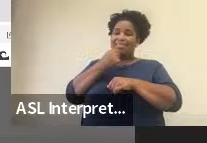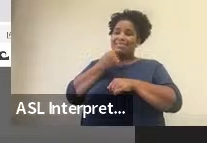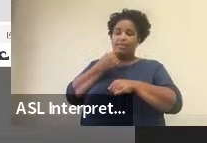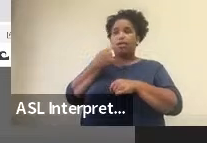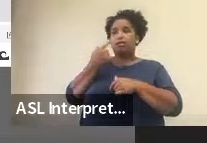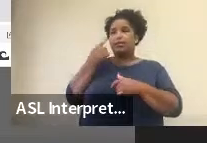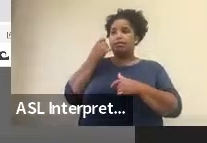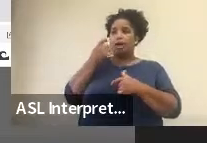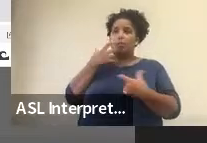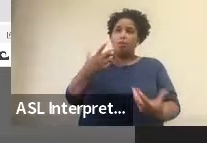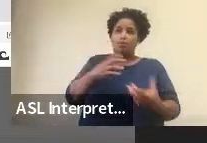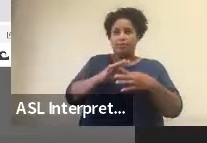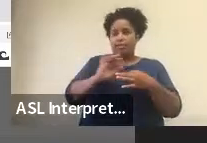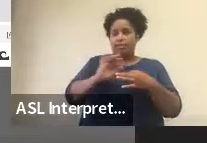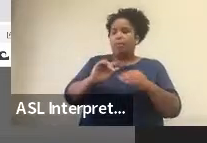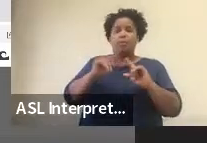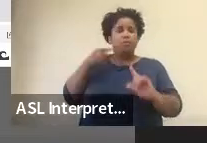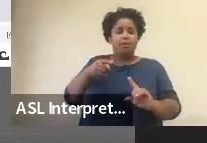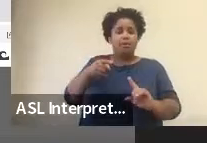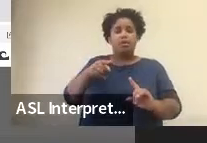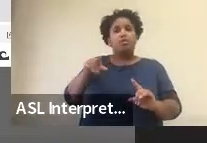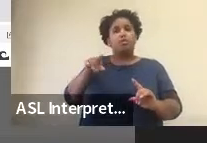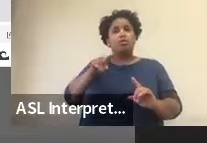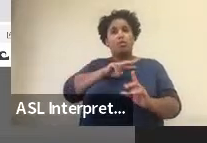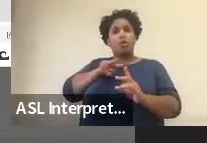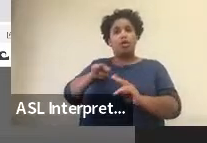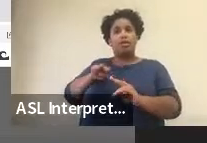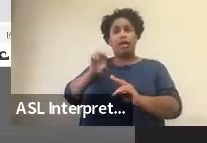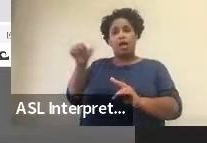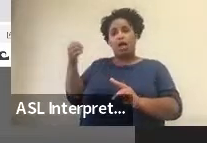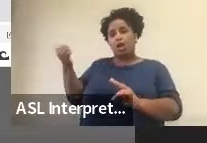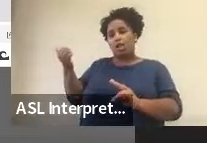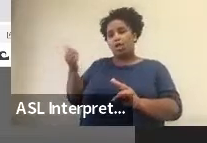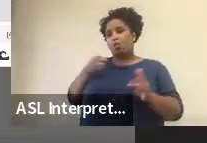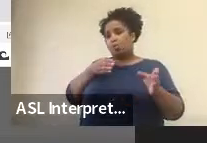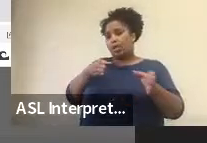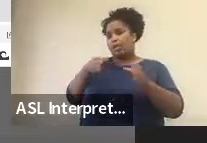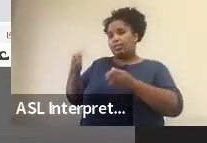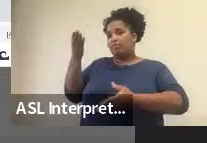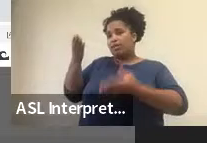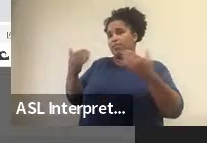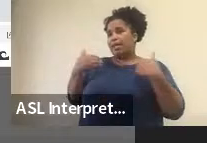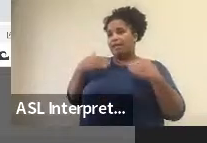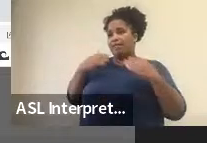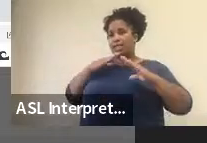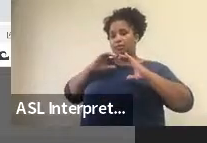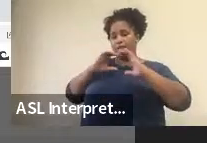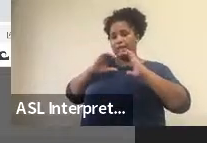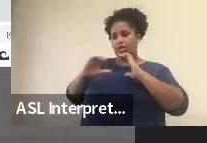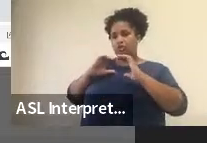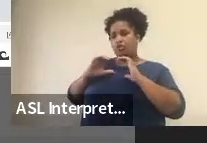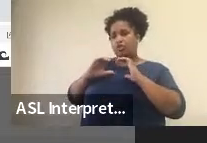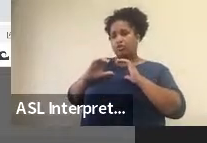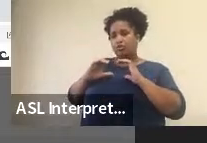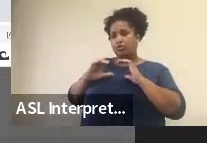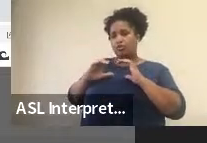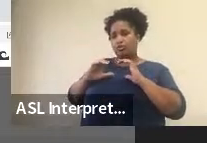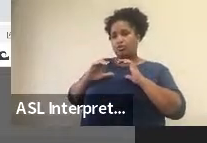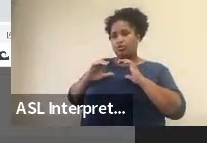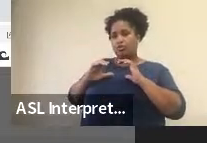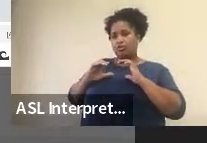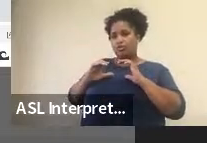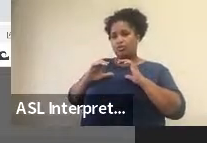it. Have you looked at other ways of having communications? How